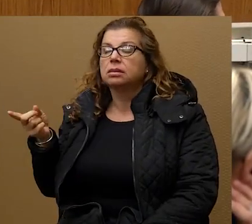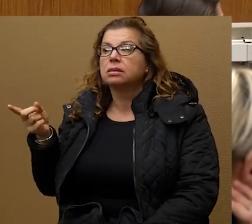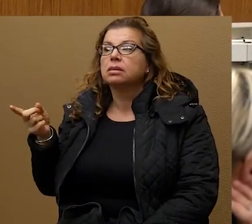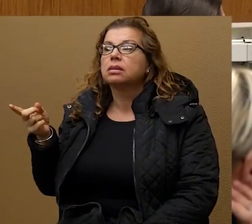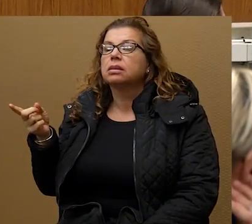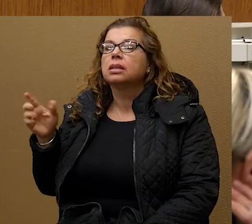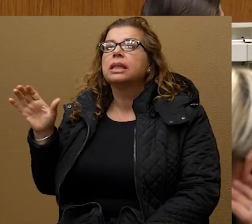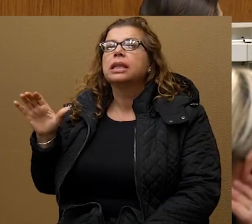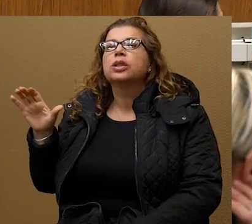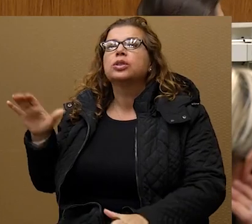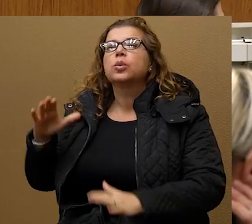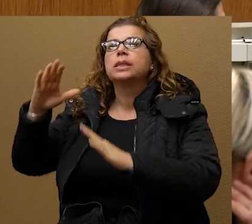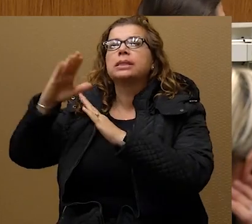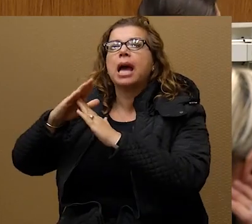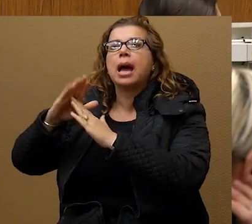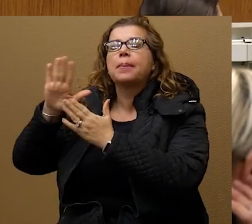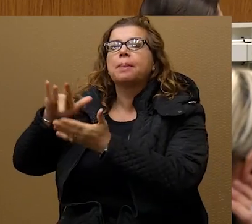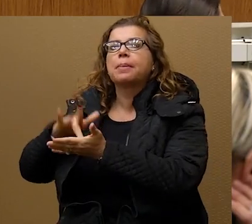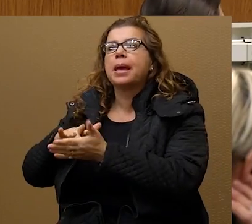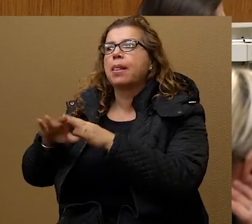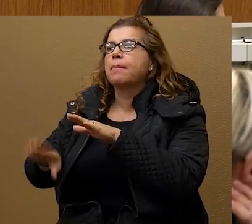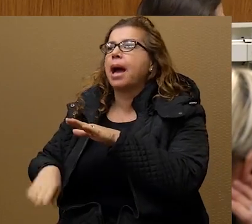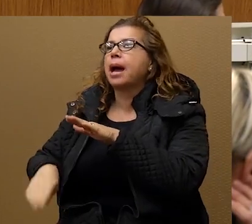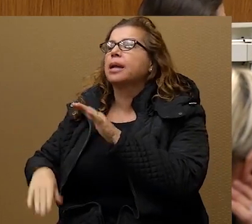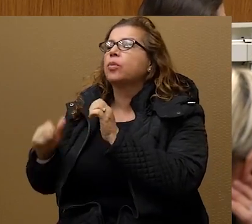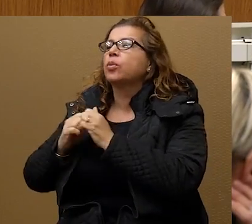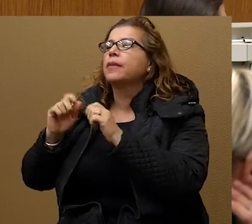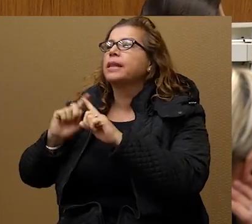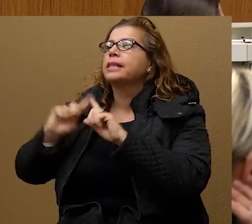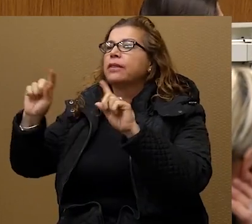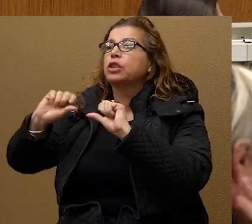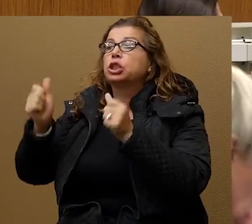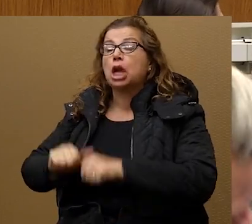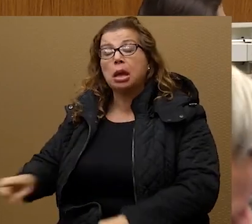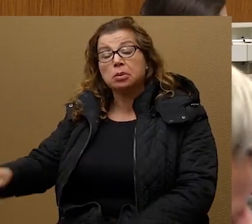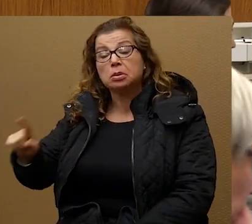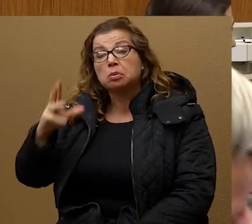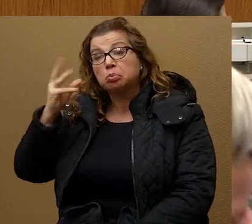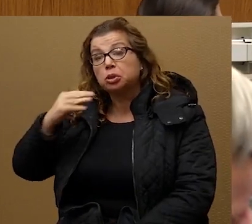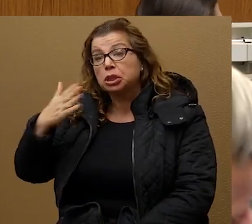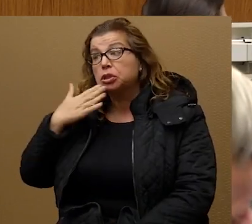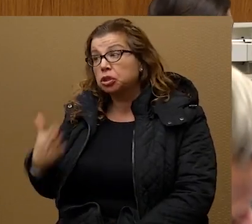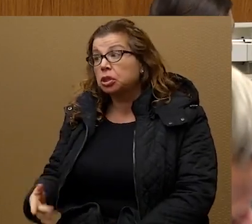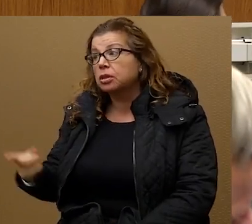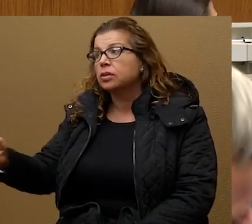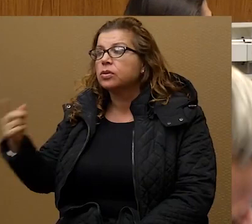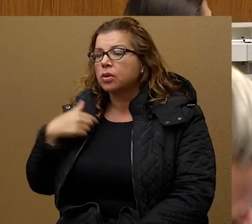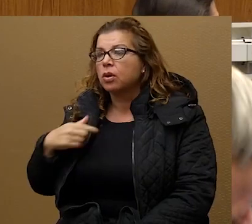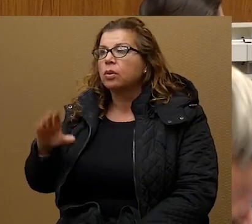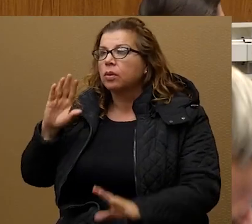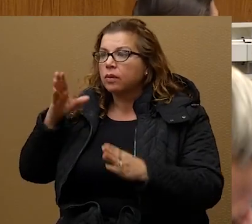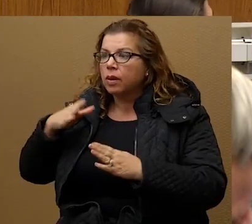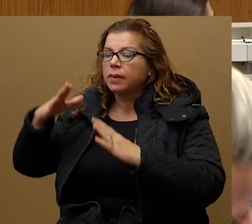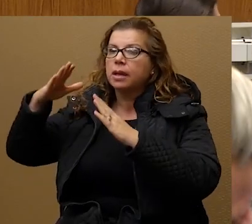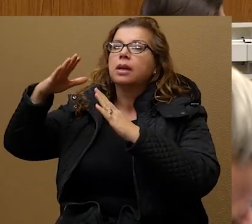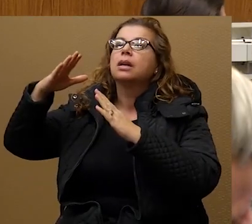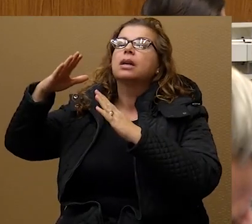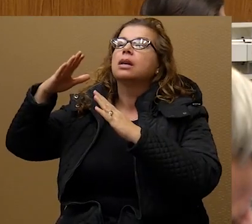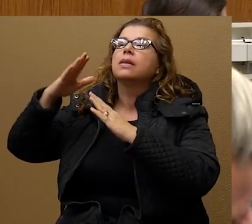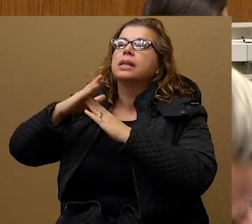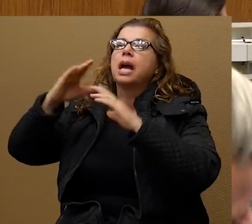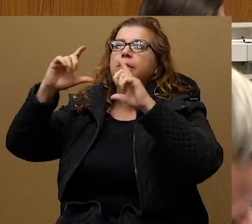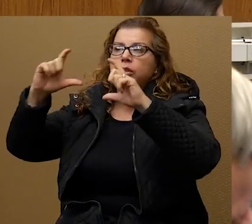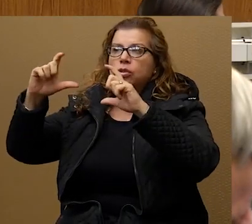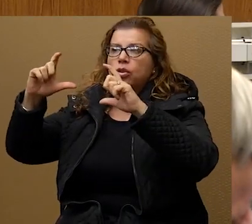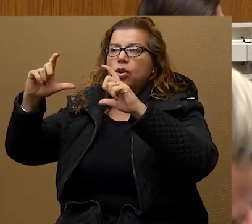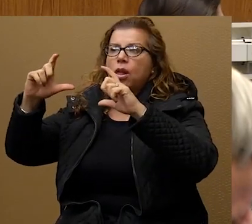doing top, middle, bottom with different shapes. And he's actually doing a pretty good job with it. So the triangle goes at the top, and the circle goes in the middle, and the square goes